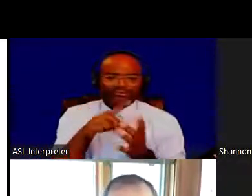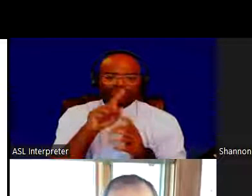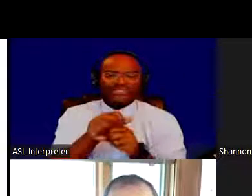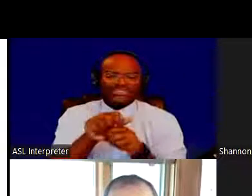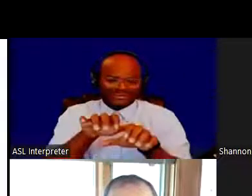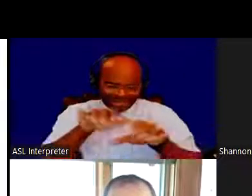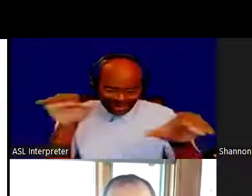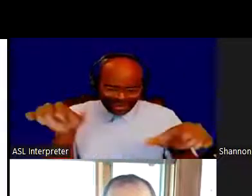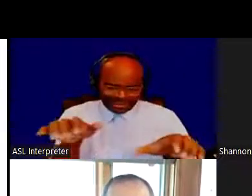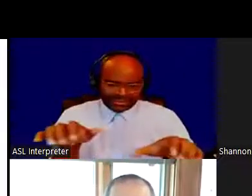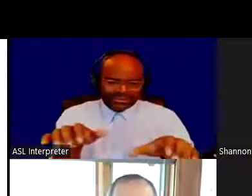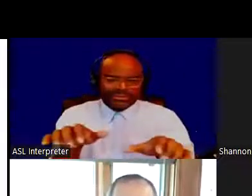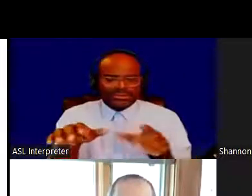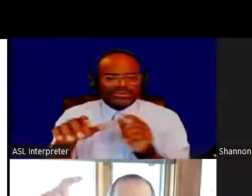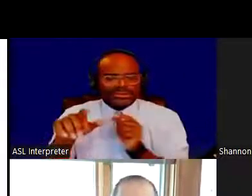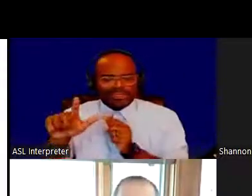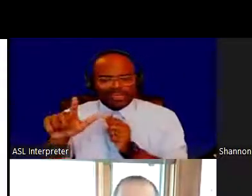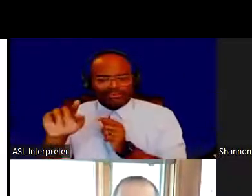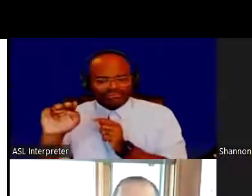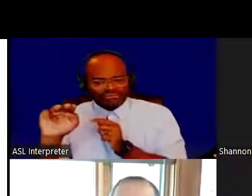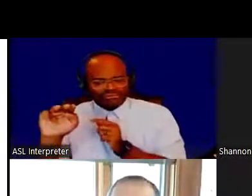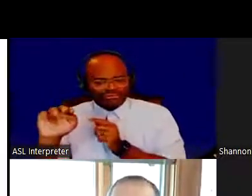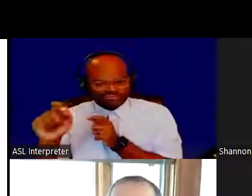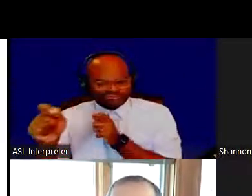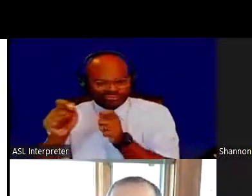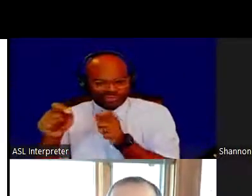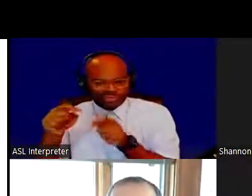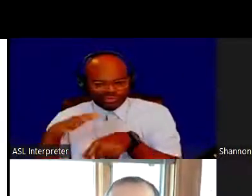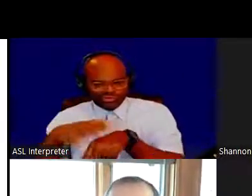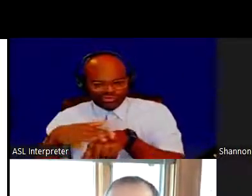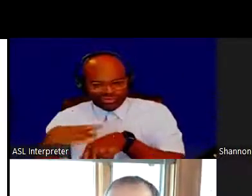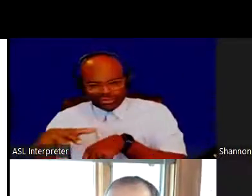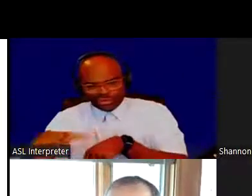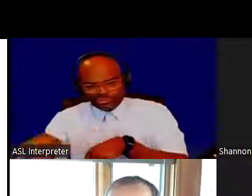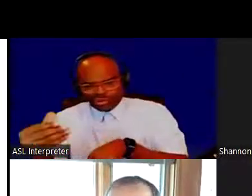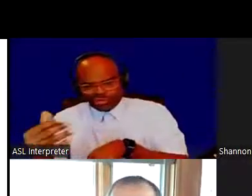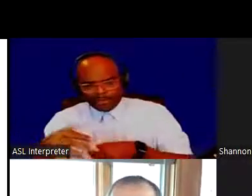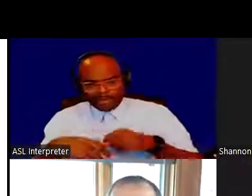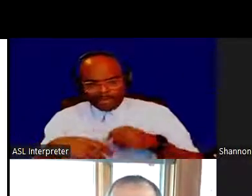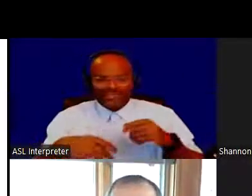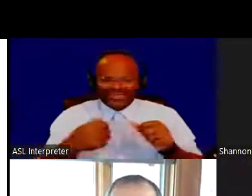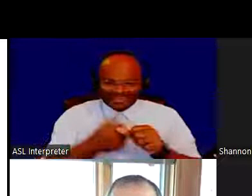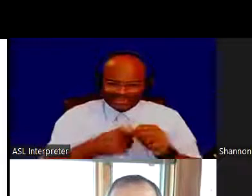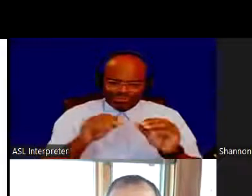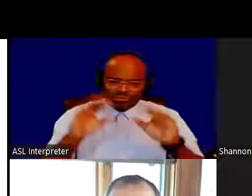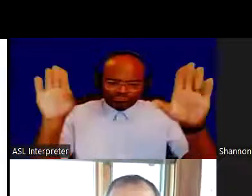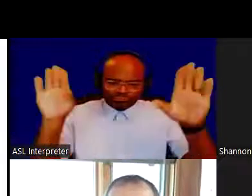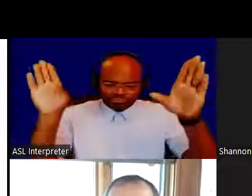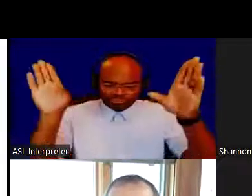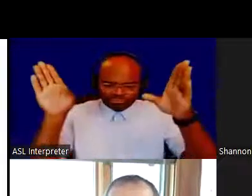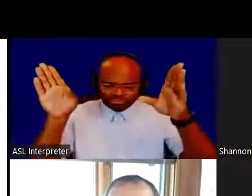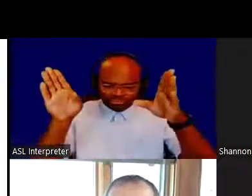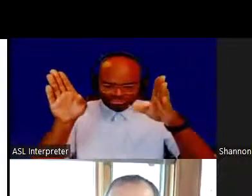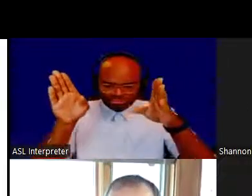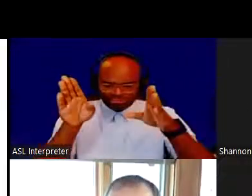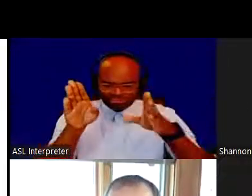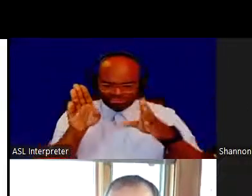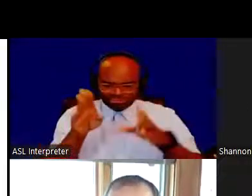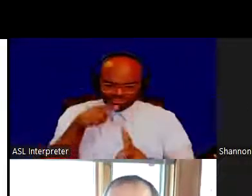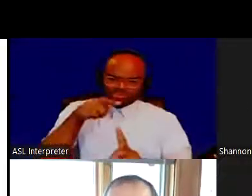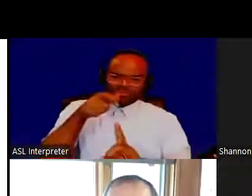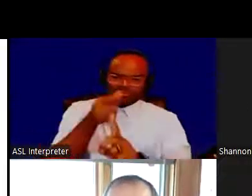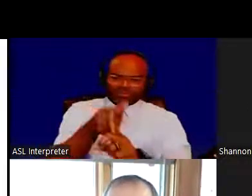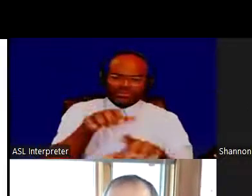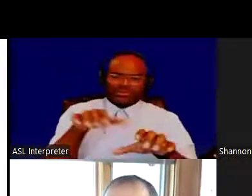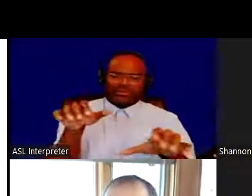a land manager might take on the ground. So moving further and further down in specificity until you're ready to take action with tactical